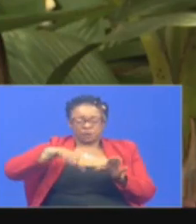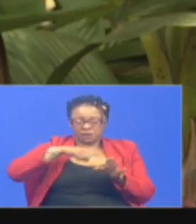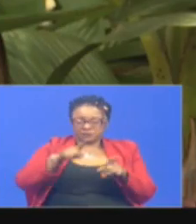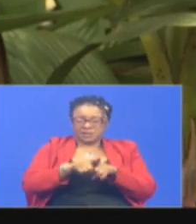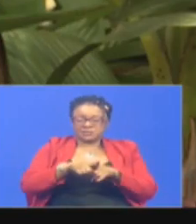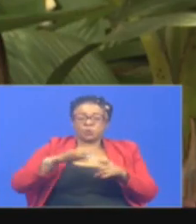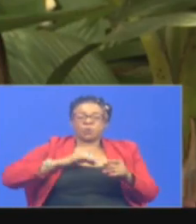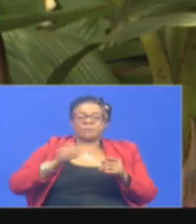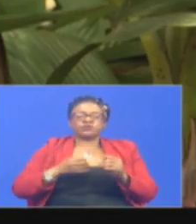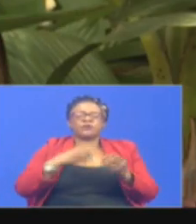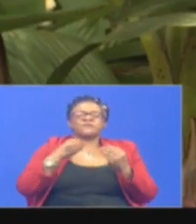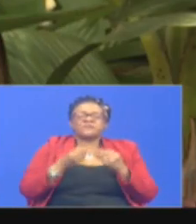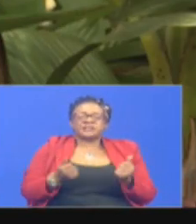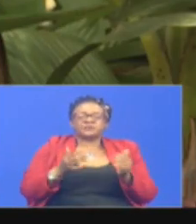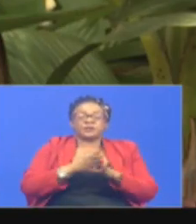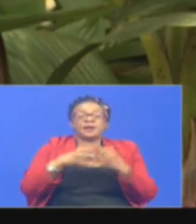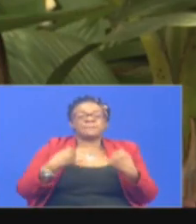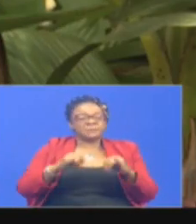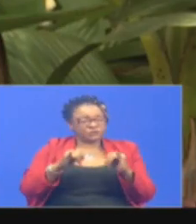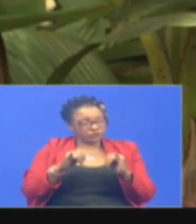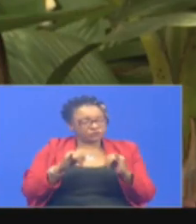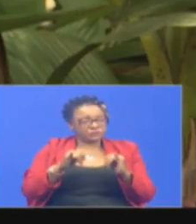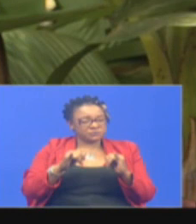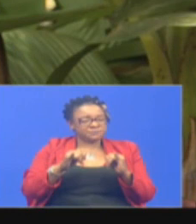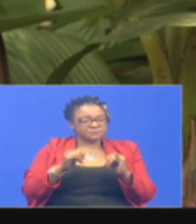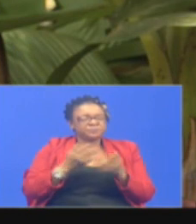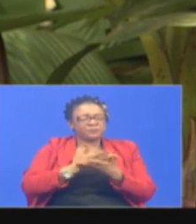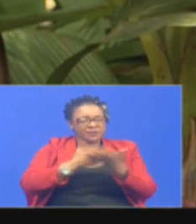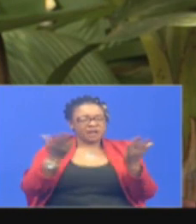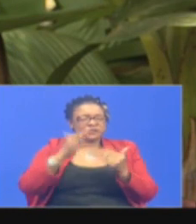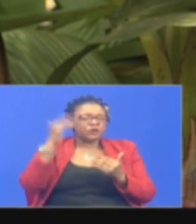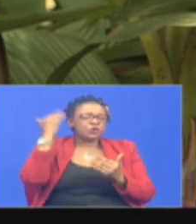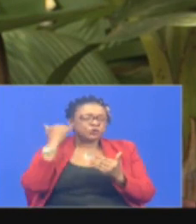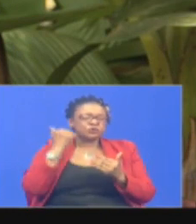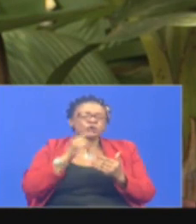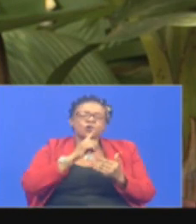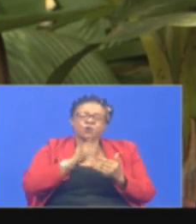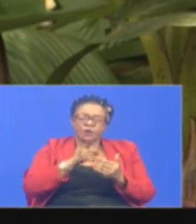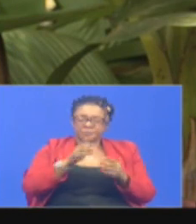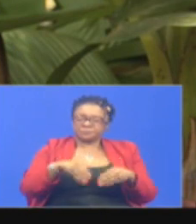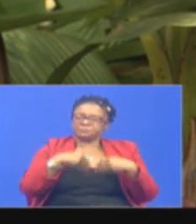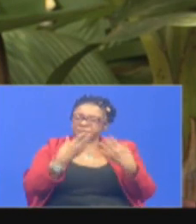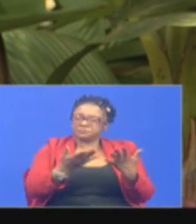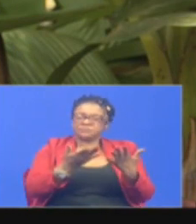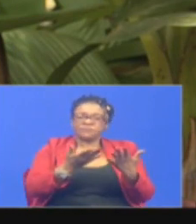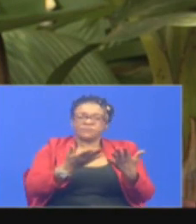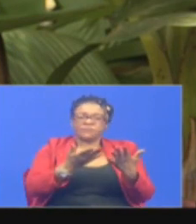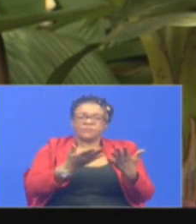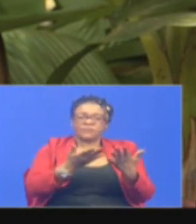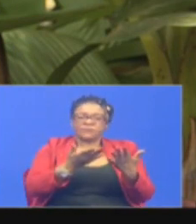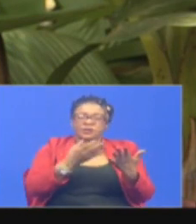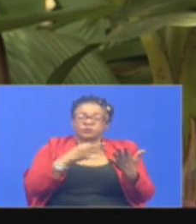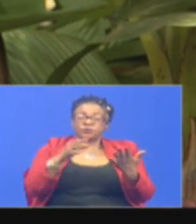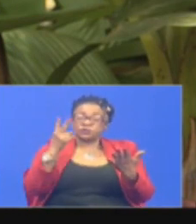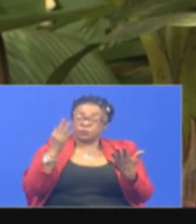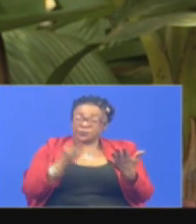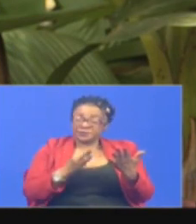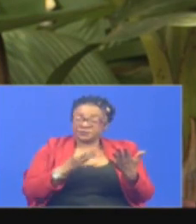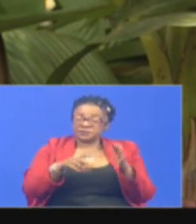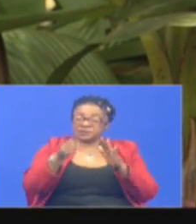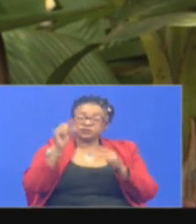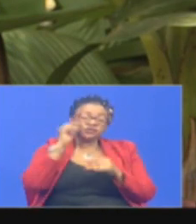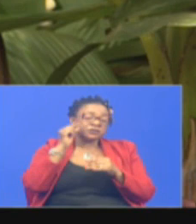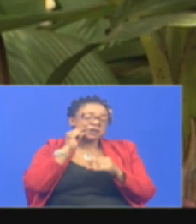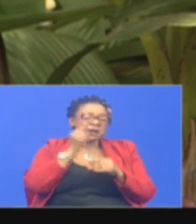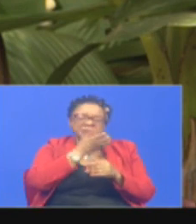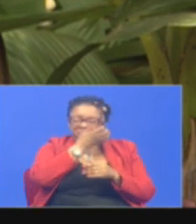fight for the implementation. Every court order that has been given with regards to the two-thirds gender principle has been